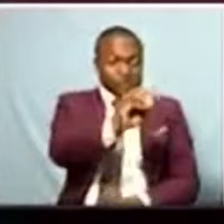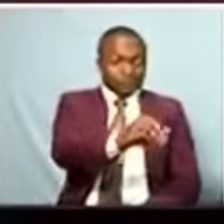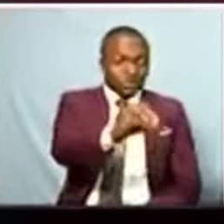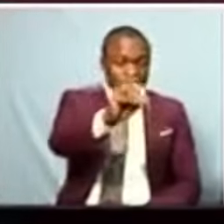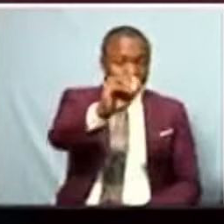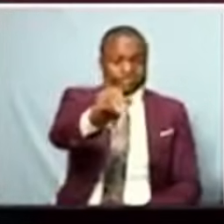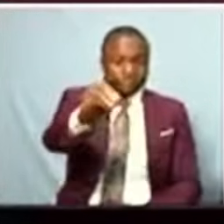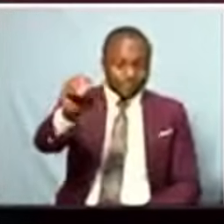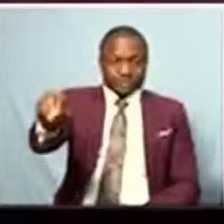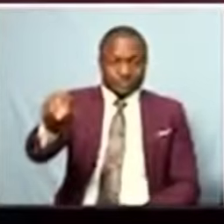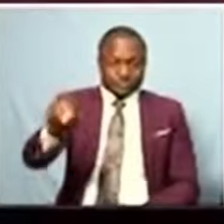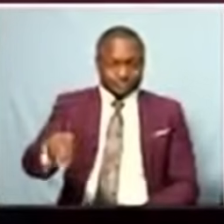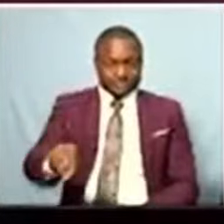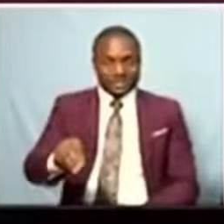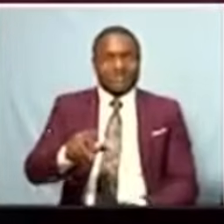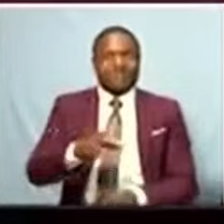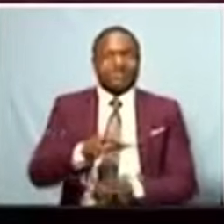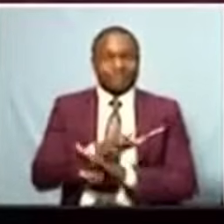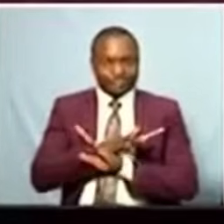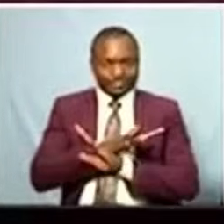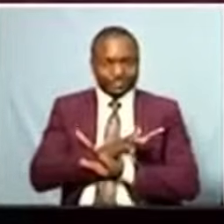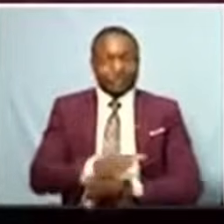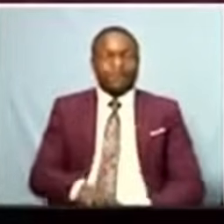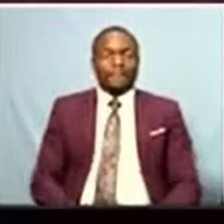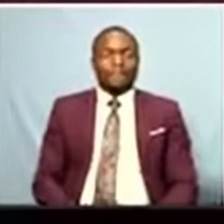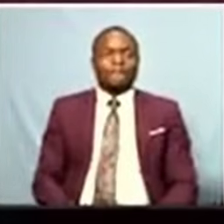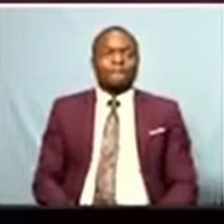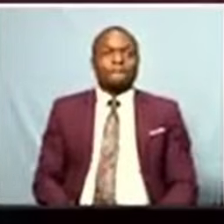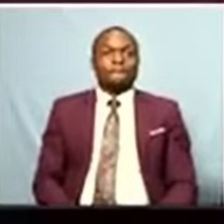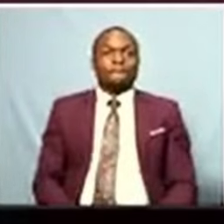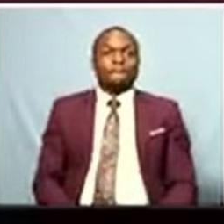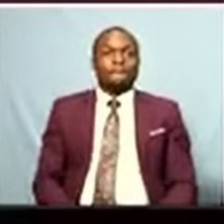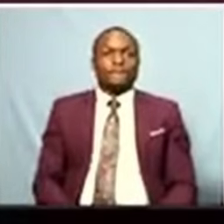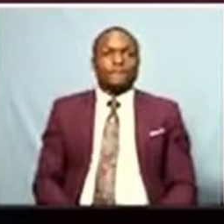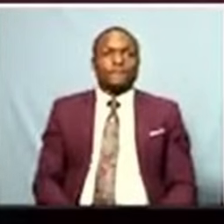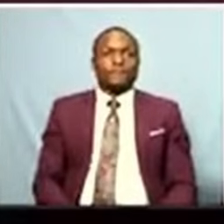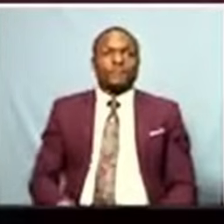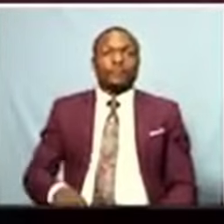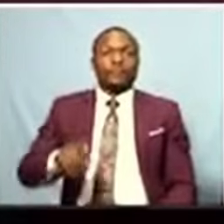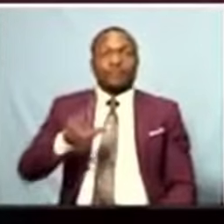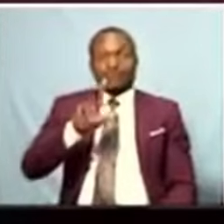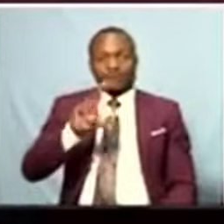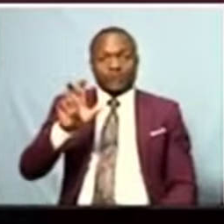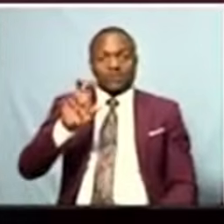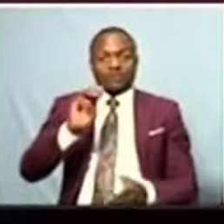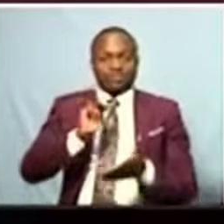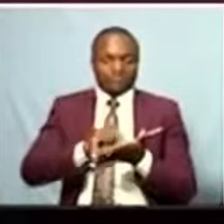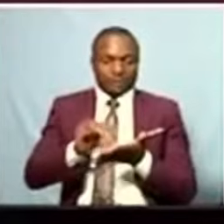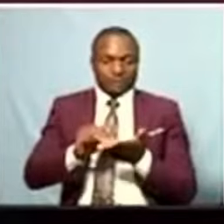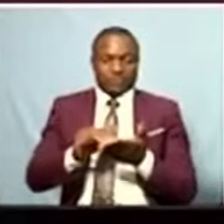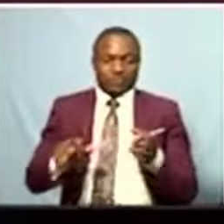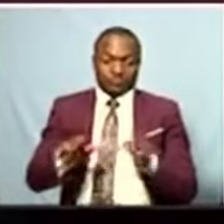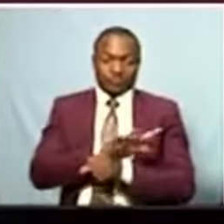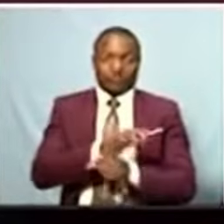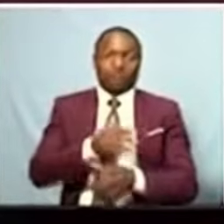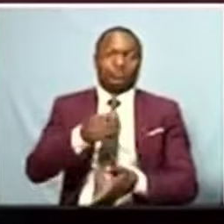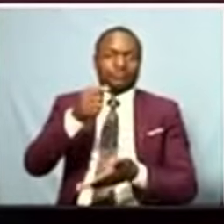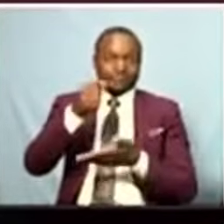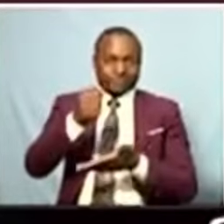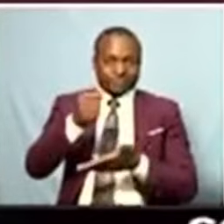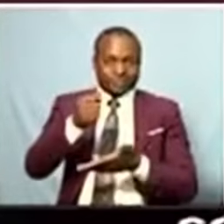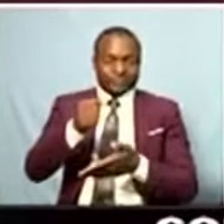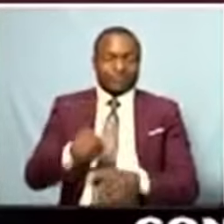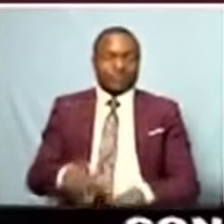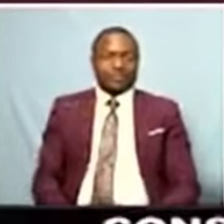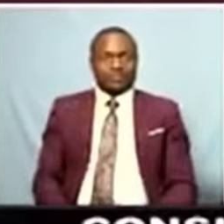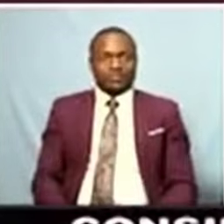country, and the whole was costed at 300 million. So maybe on